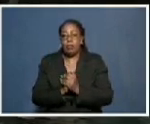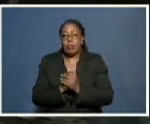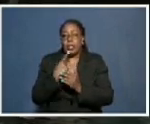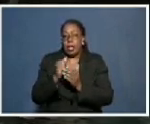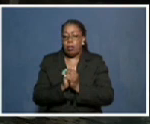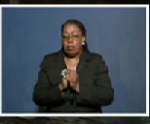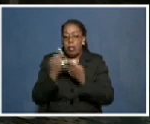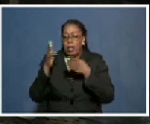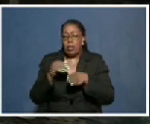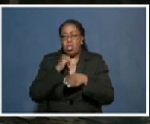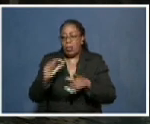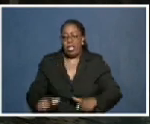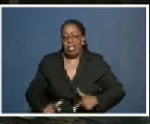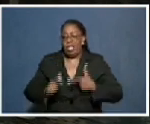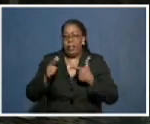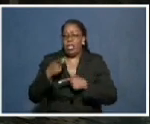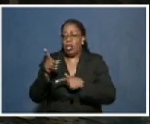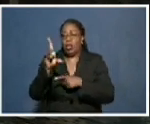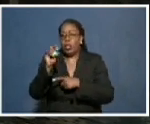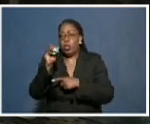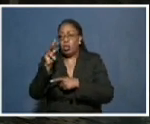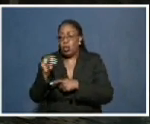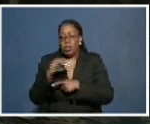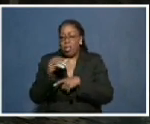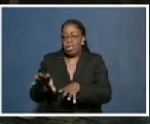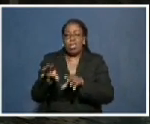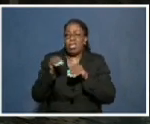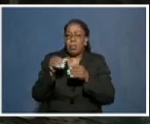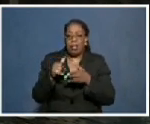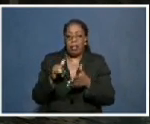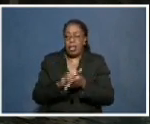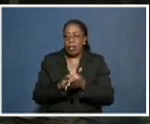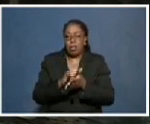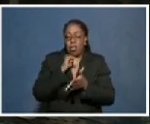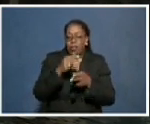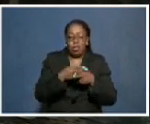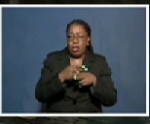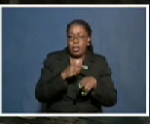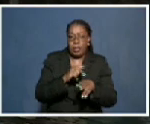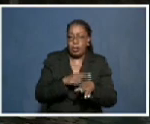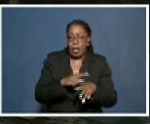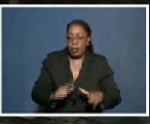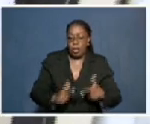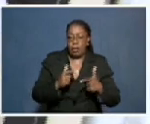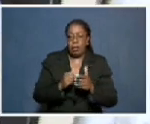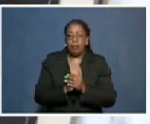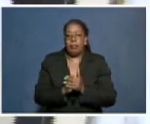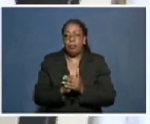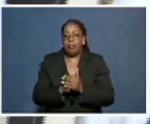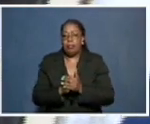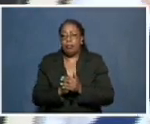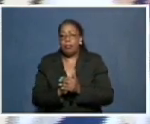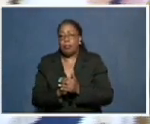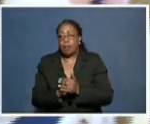no dome. We shouldn't be accepting that. I don't care how temporary it is, the dome should never have even been here. That's my view. Leader